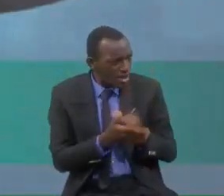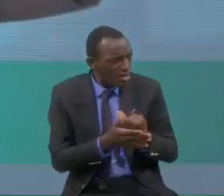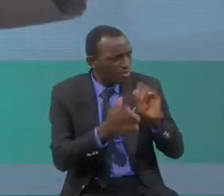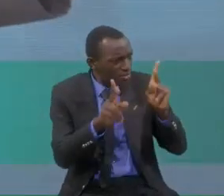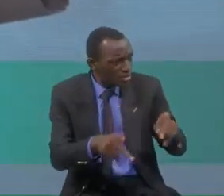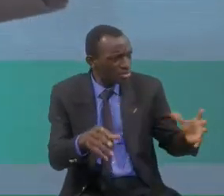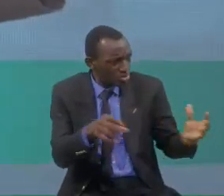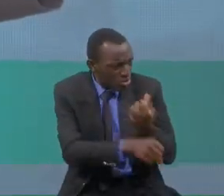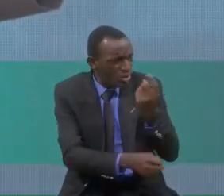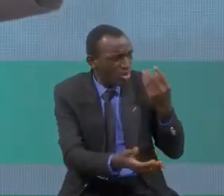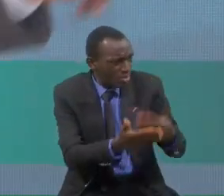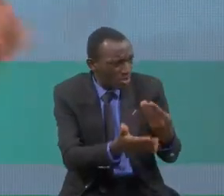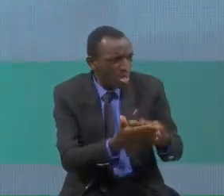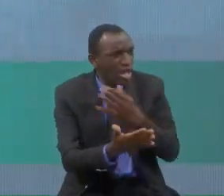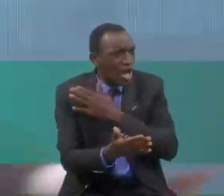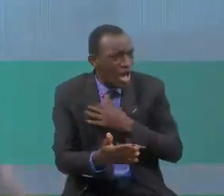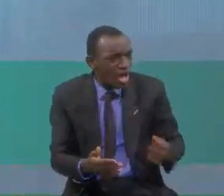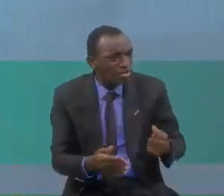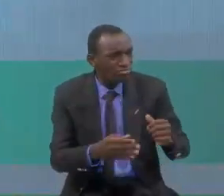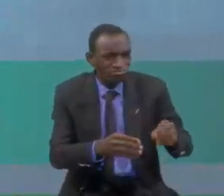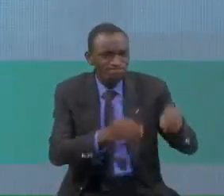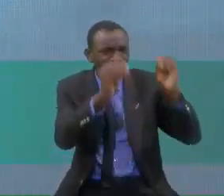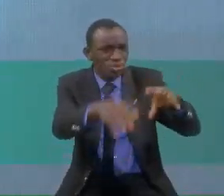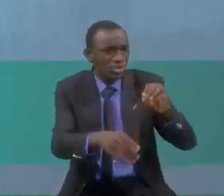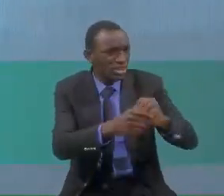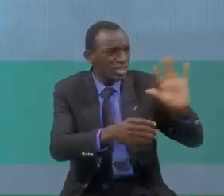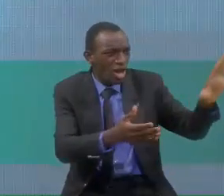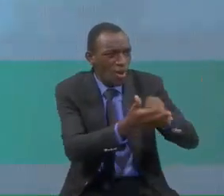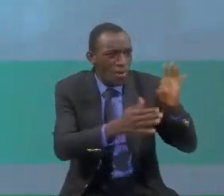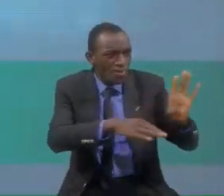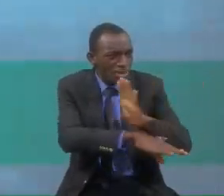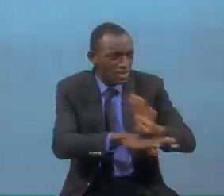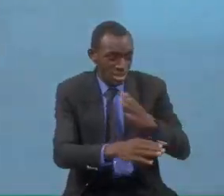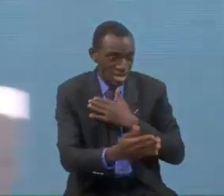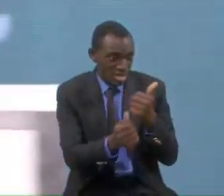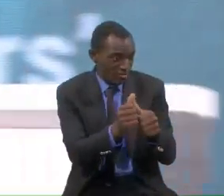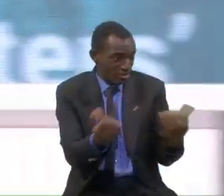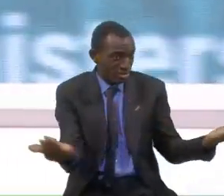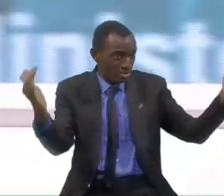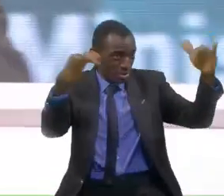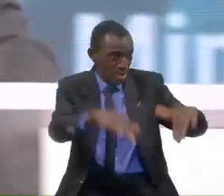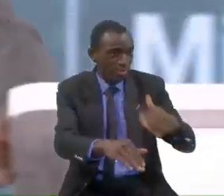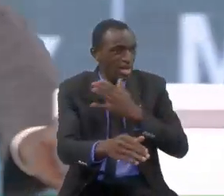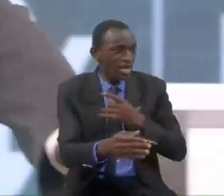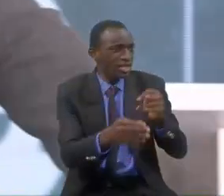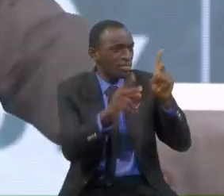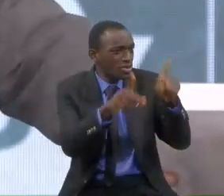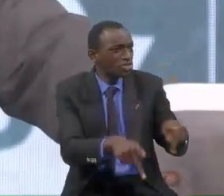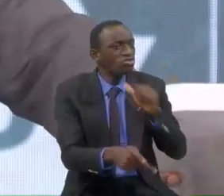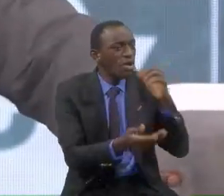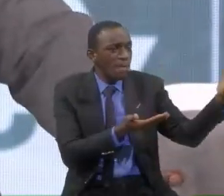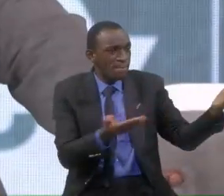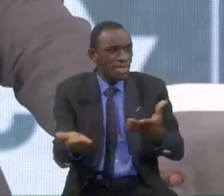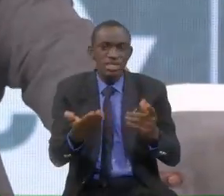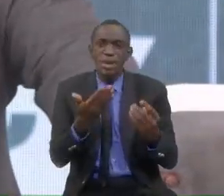and invest in a business, and everything has collapsed, and the fellow is not bringing the money back. You